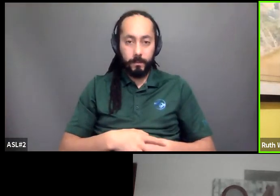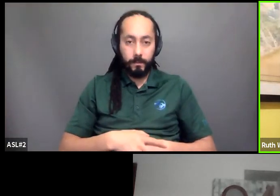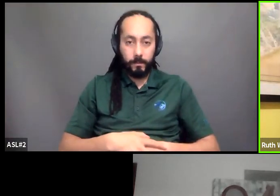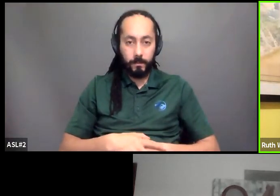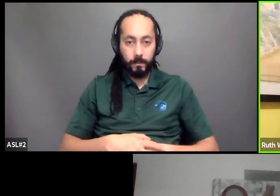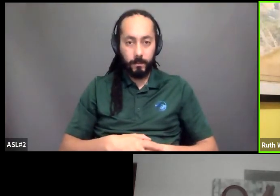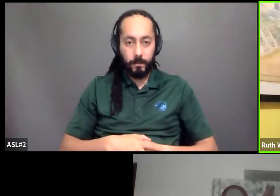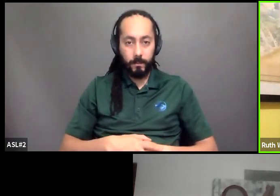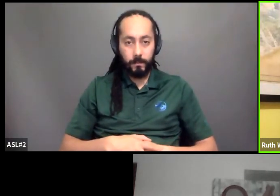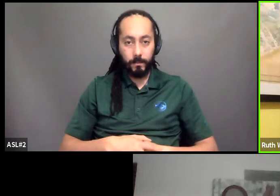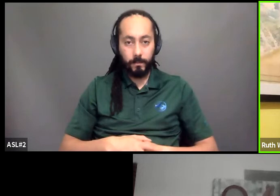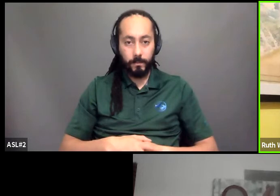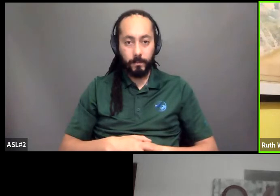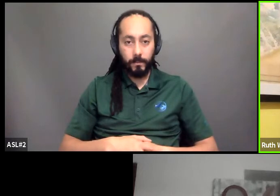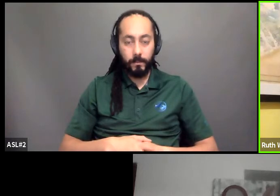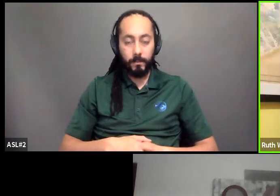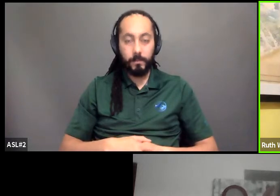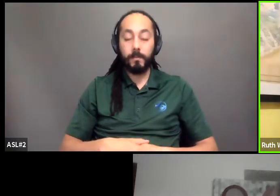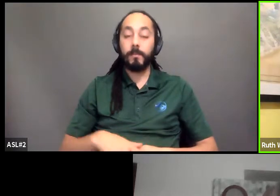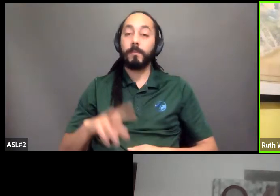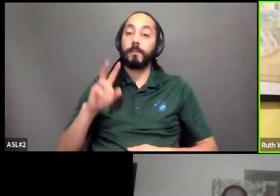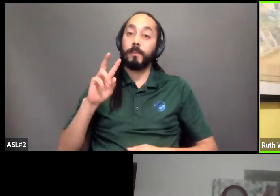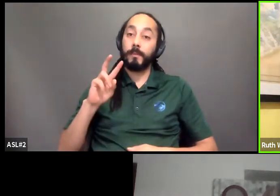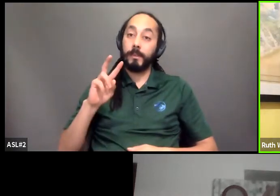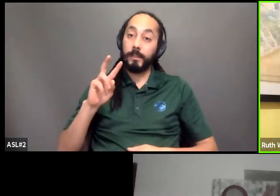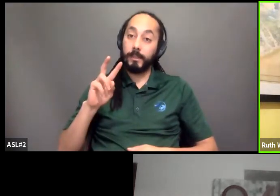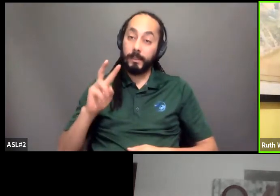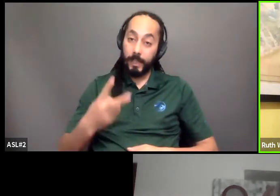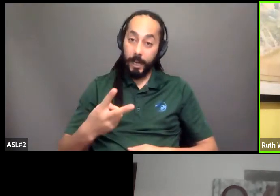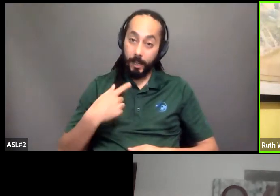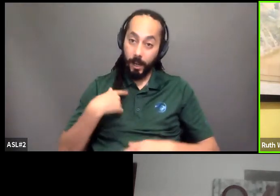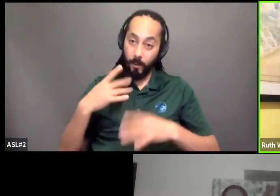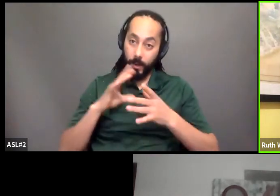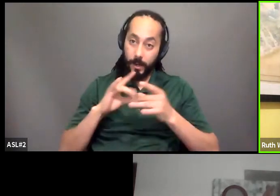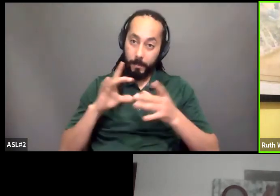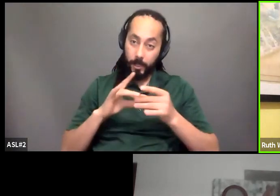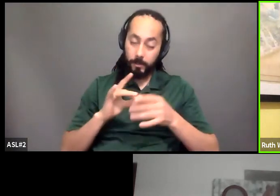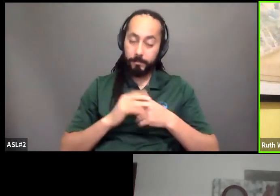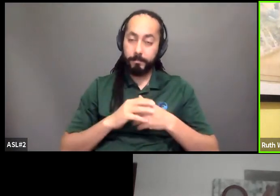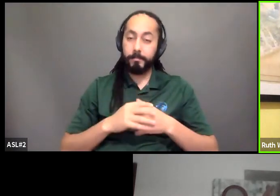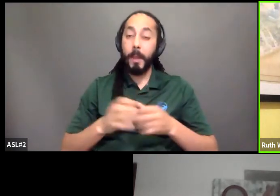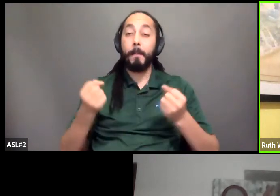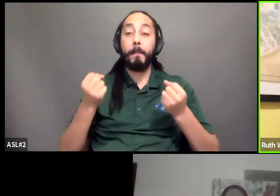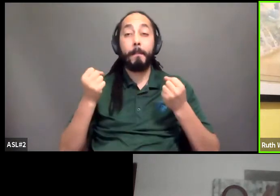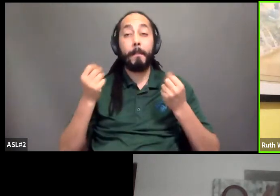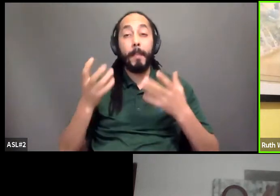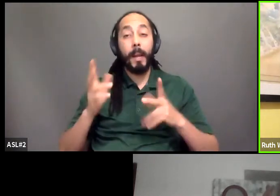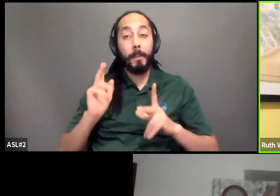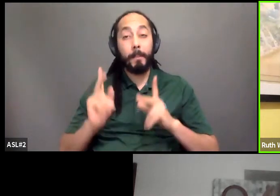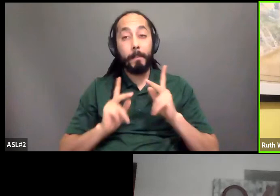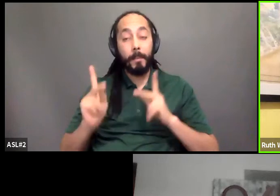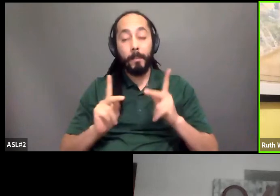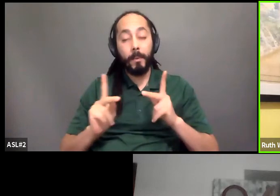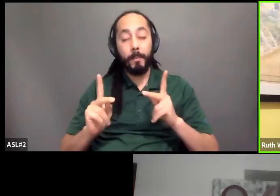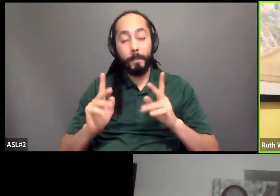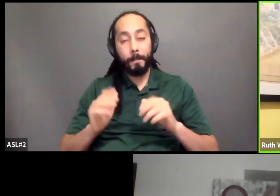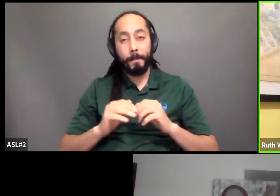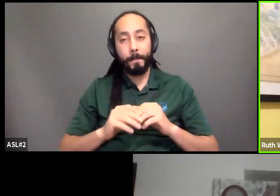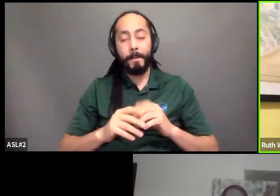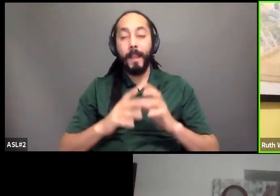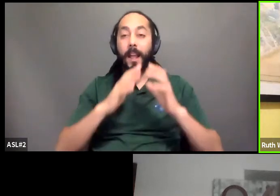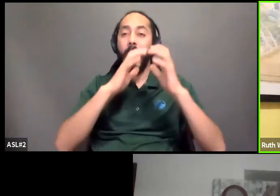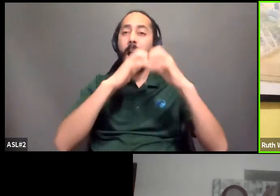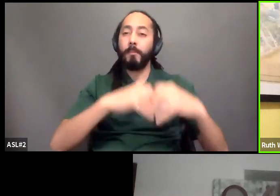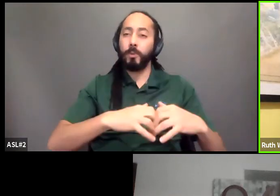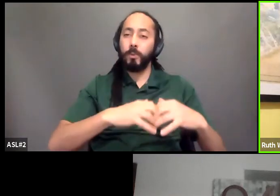for a lot of people, for good reason, abolition seems to mean something that has to do